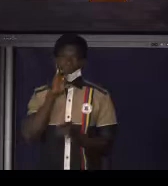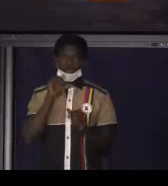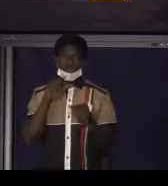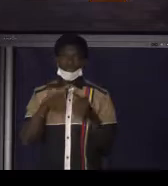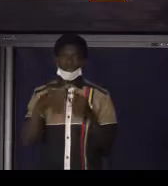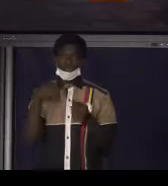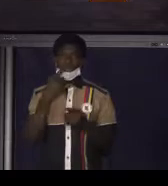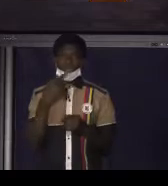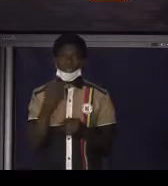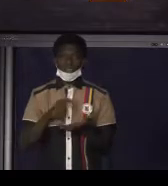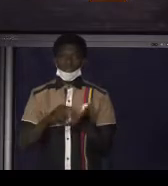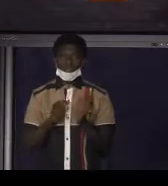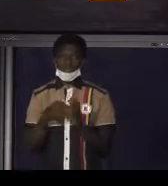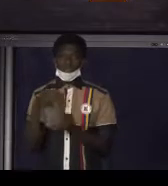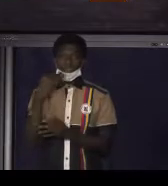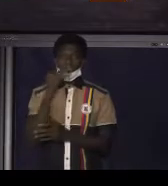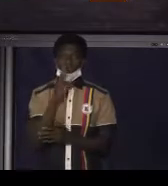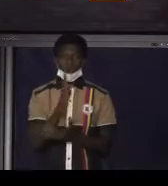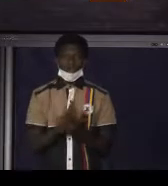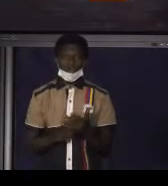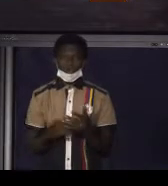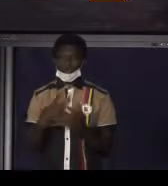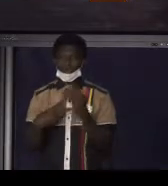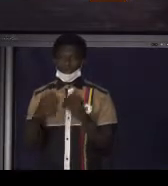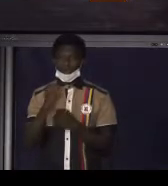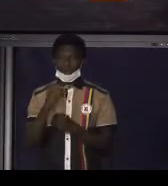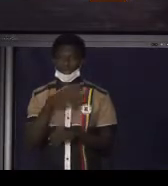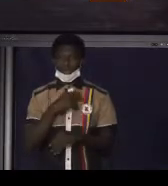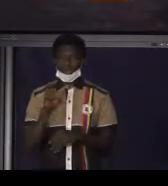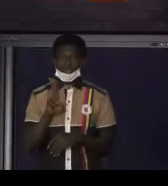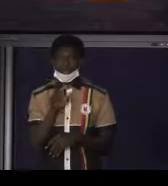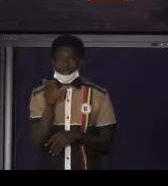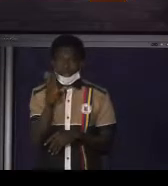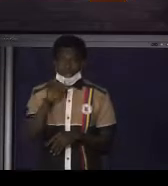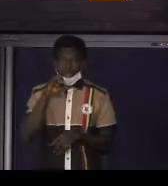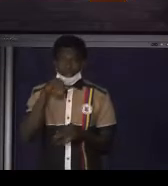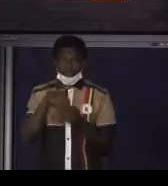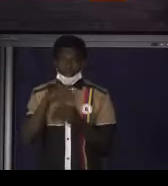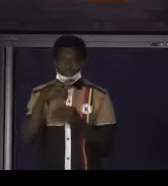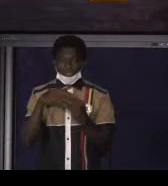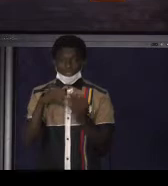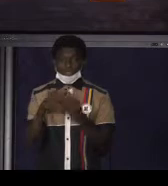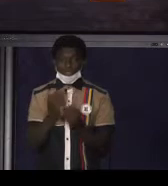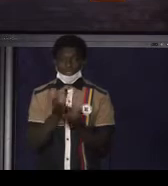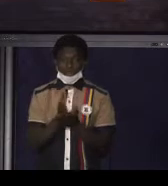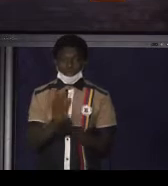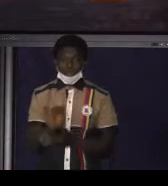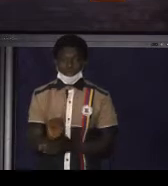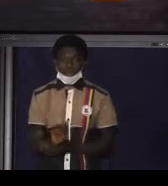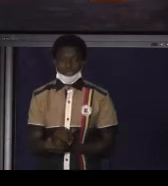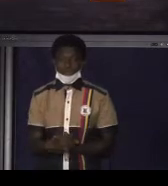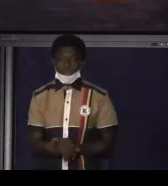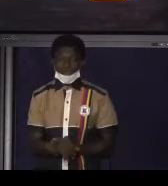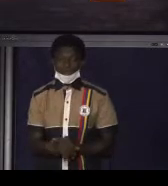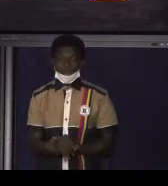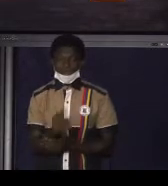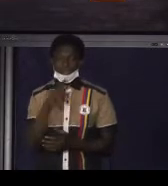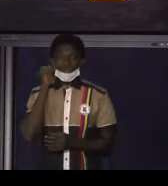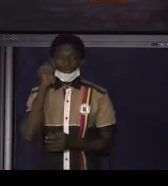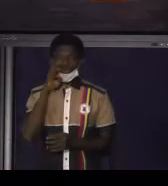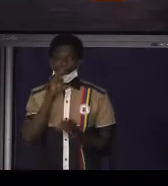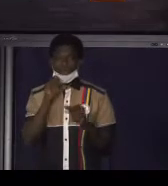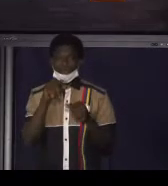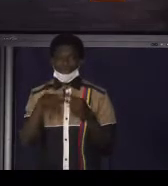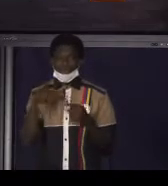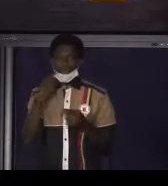should also be able to say the meaning of some doubles and use them in sentences correctly.